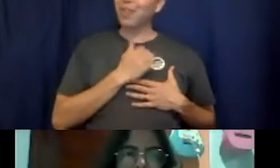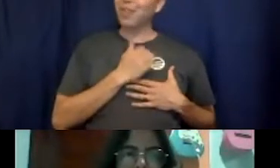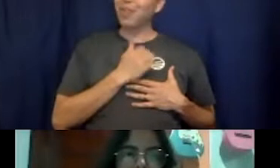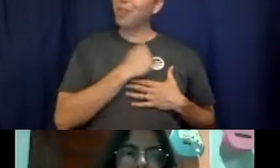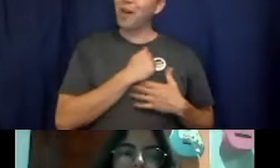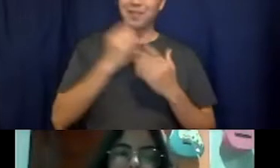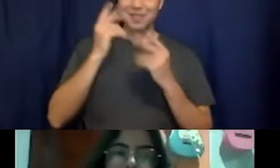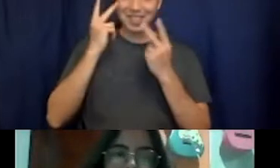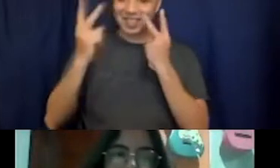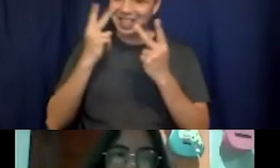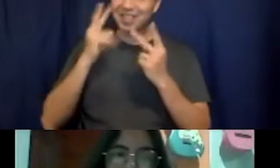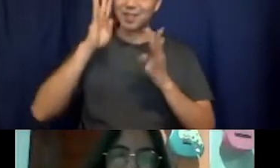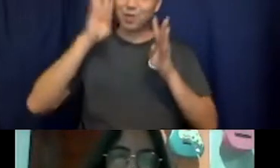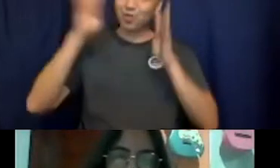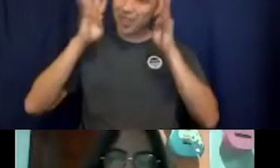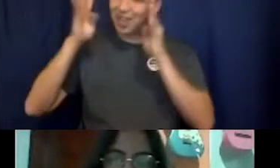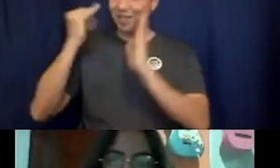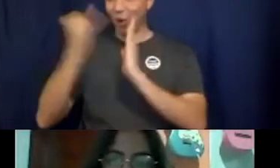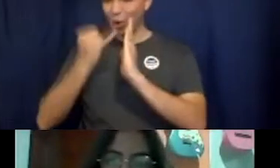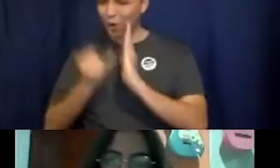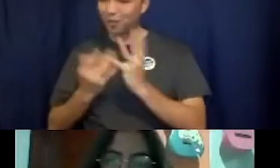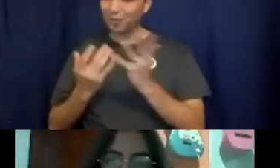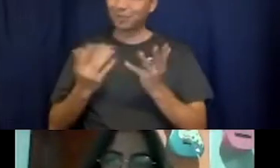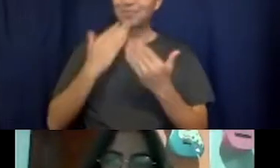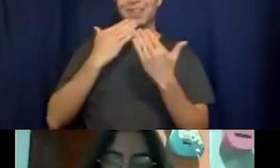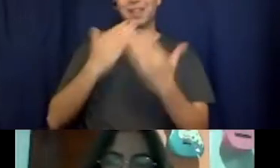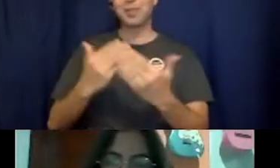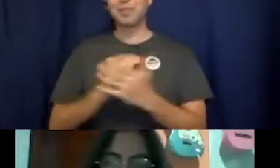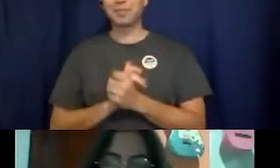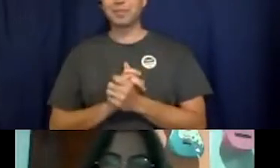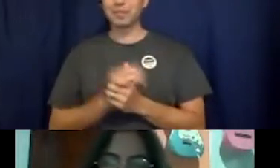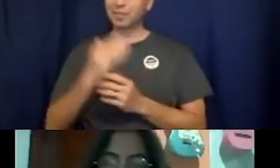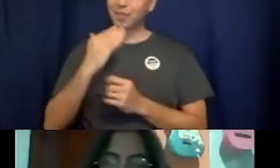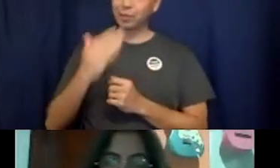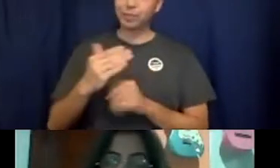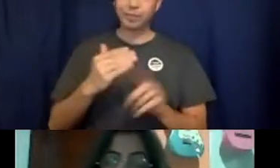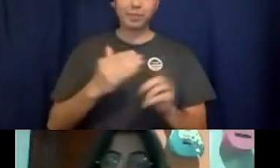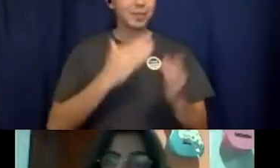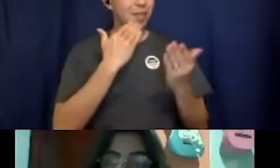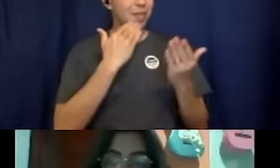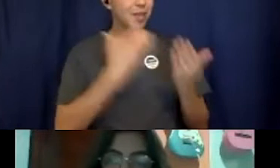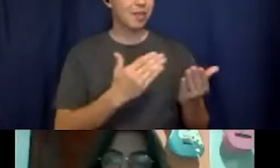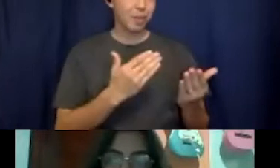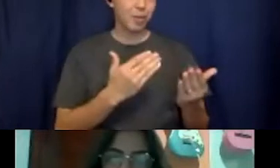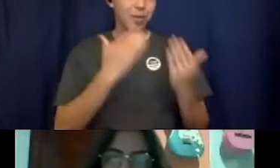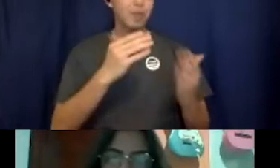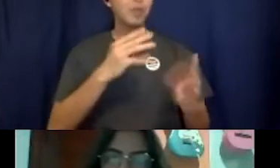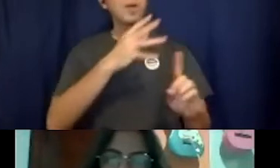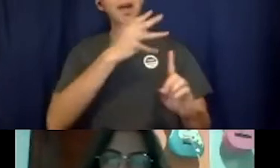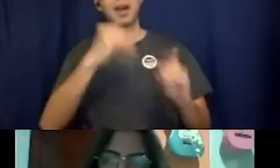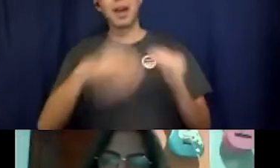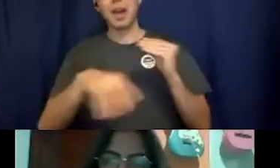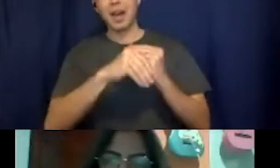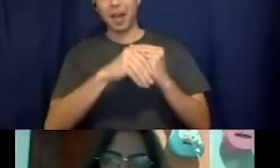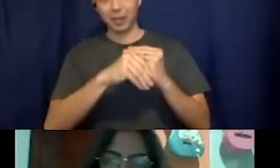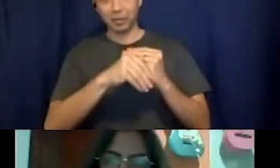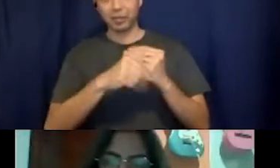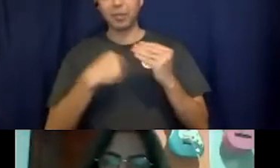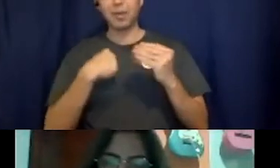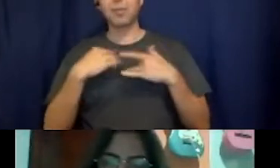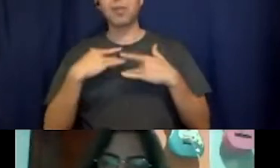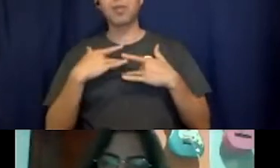Not cool. No. Well, not cool, but interesting house culture. I was just